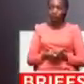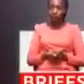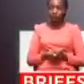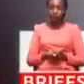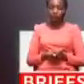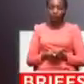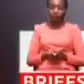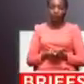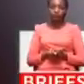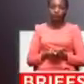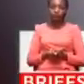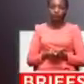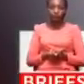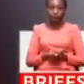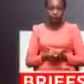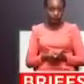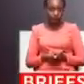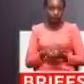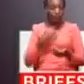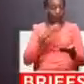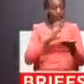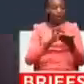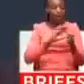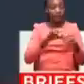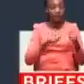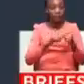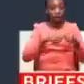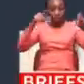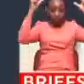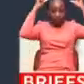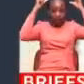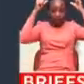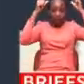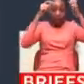1, 7 Years in Hell, I write about witchcraft and family.